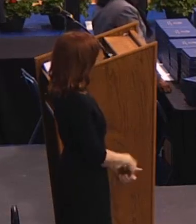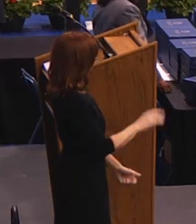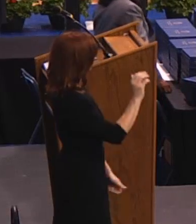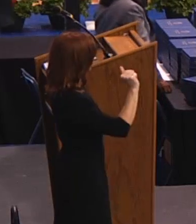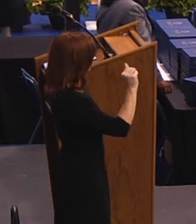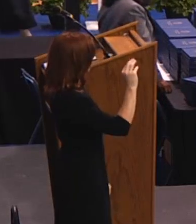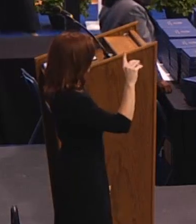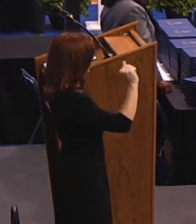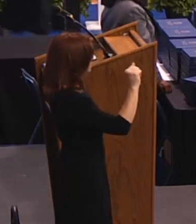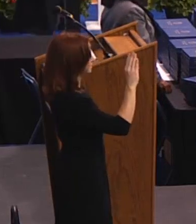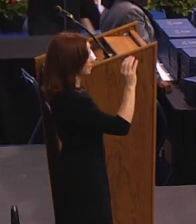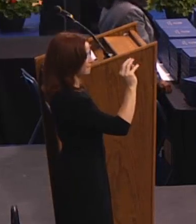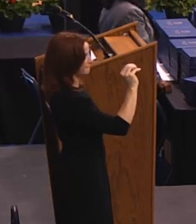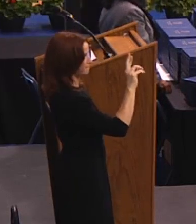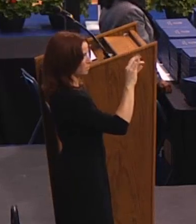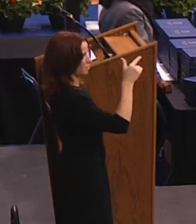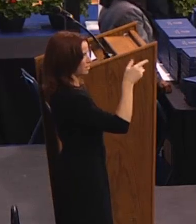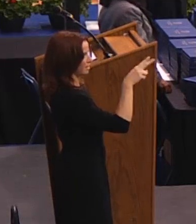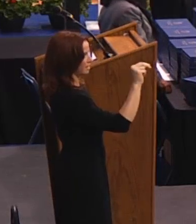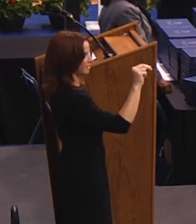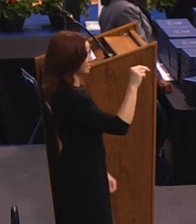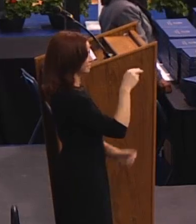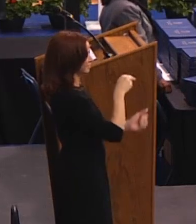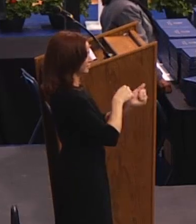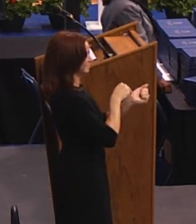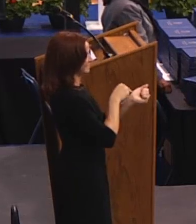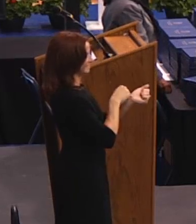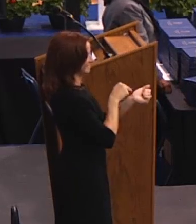Amanda Brooke Morgan, nursing.